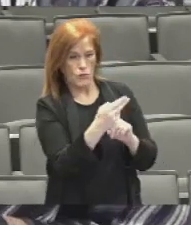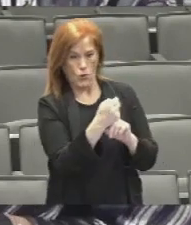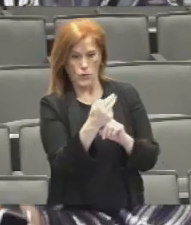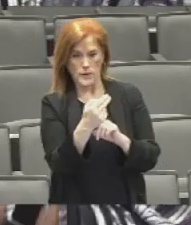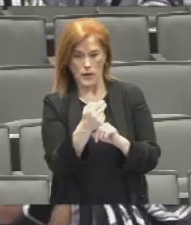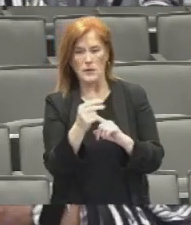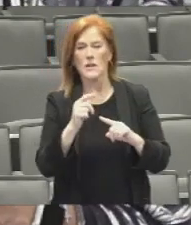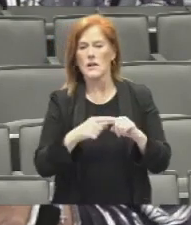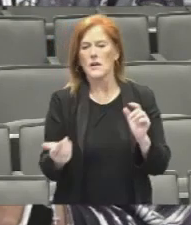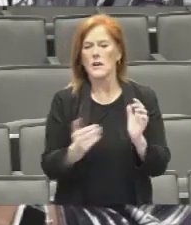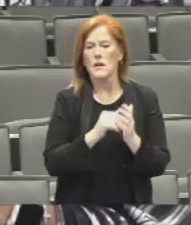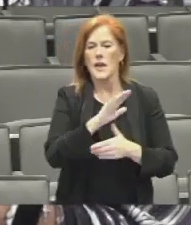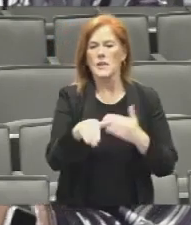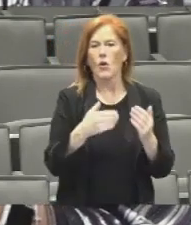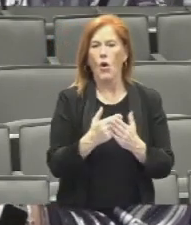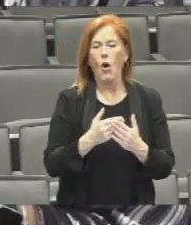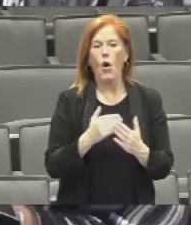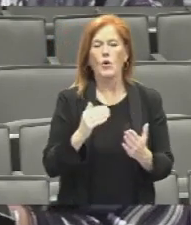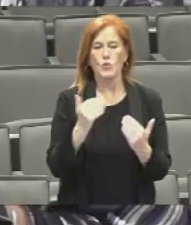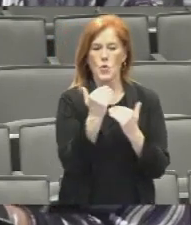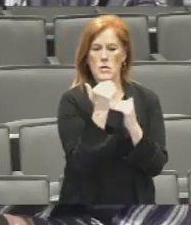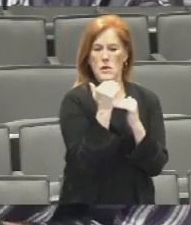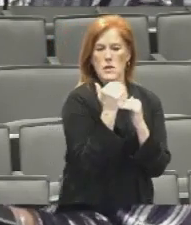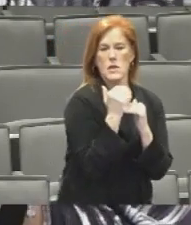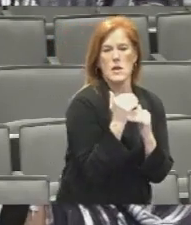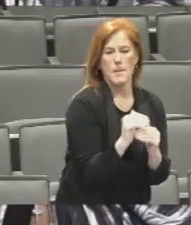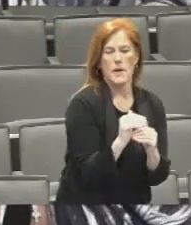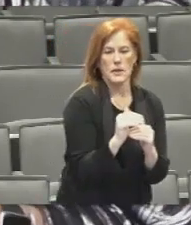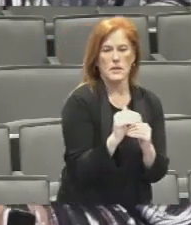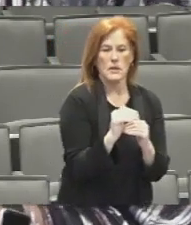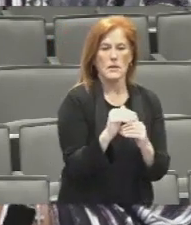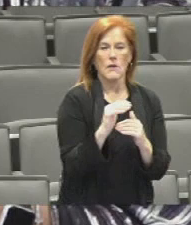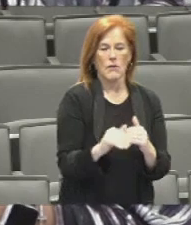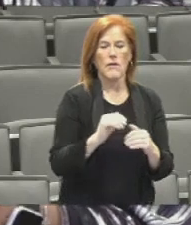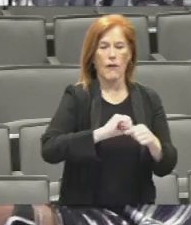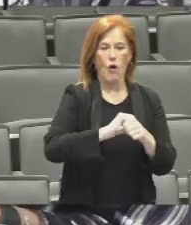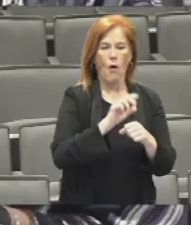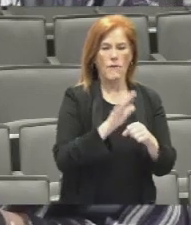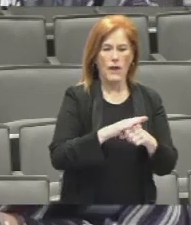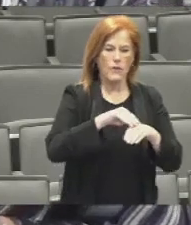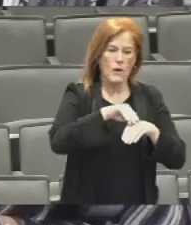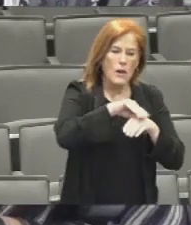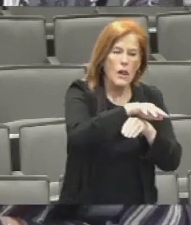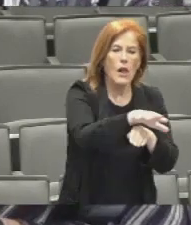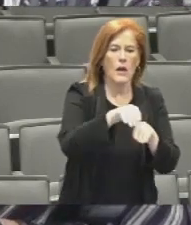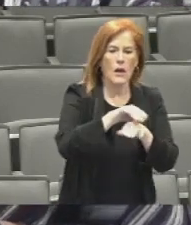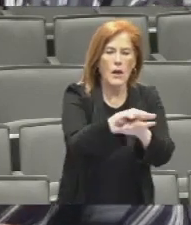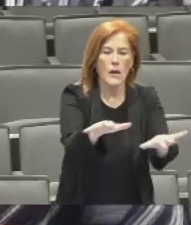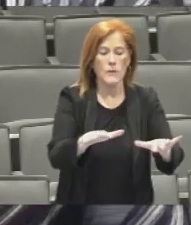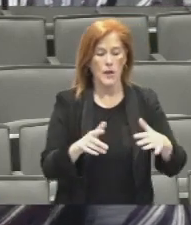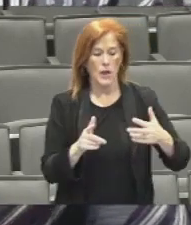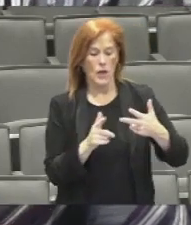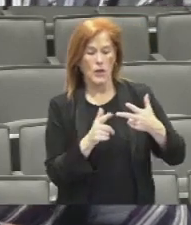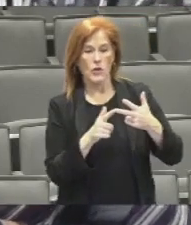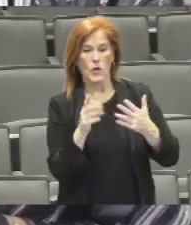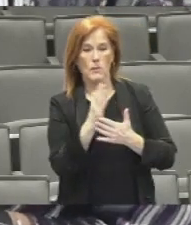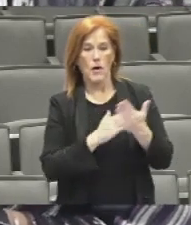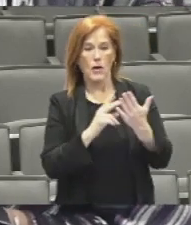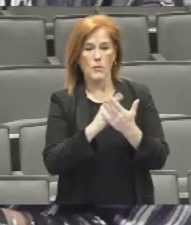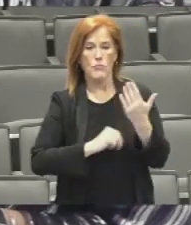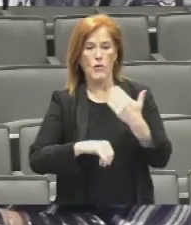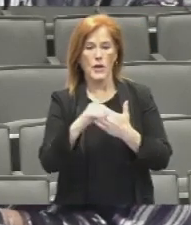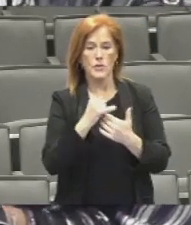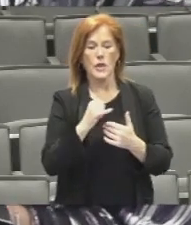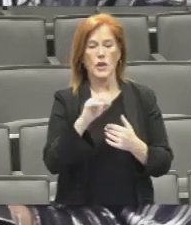to minimize the transmission from this virus. And then the third component of this project is the